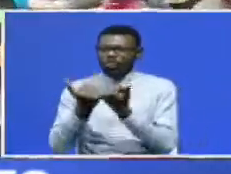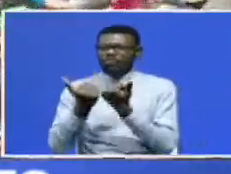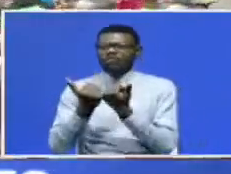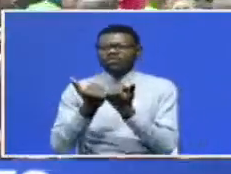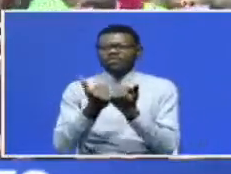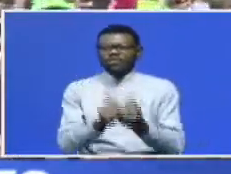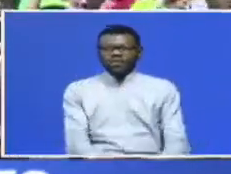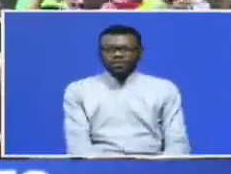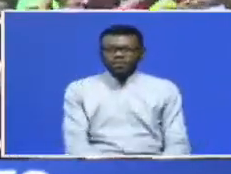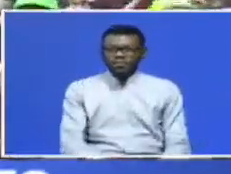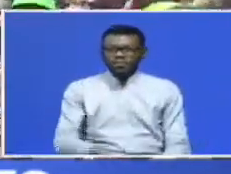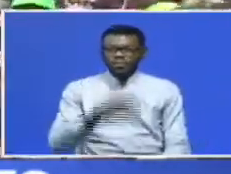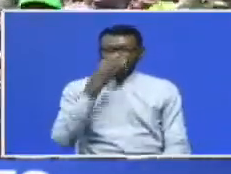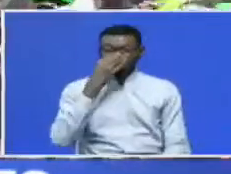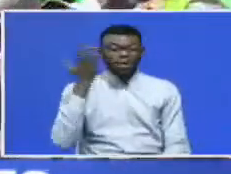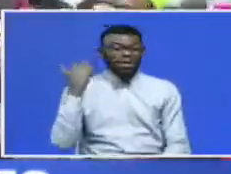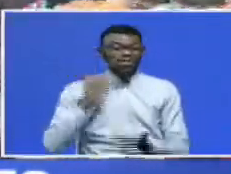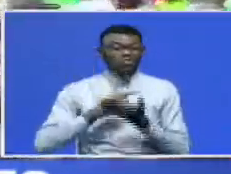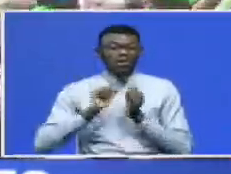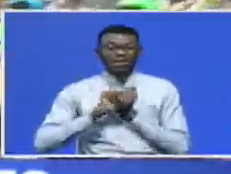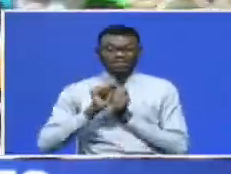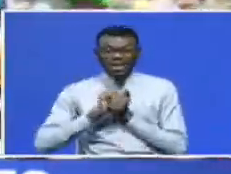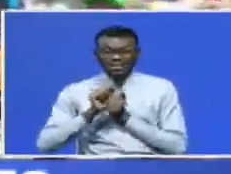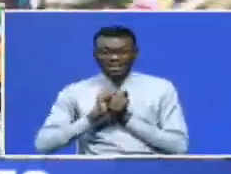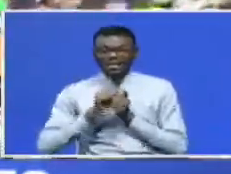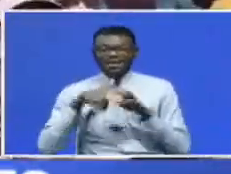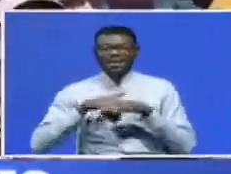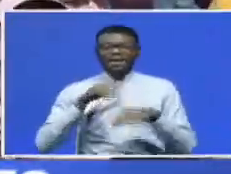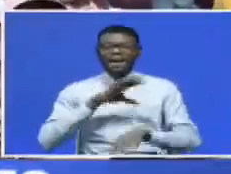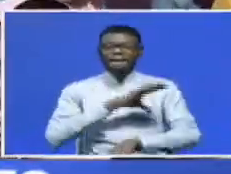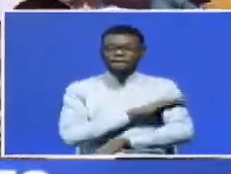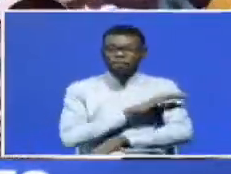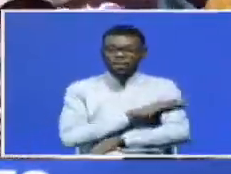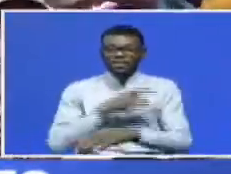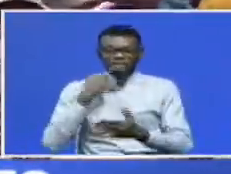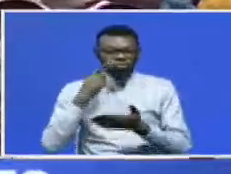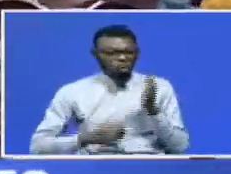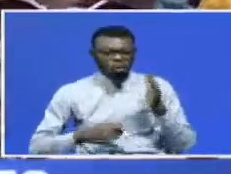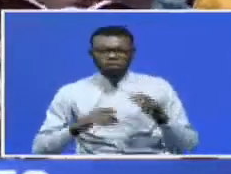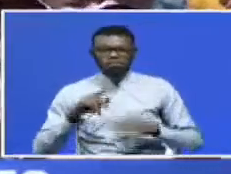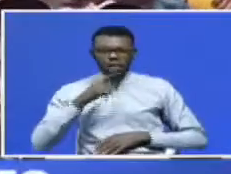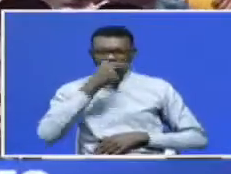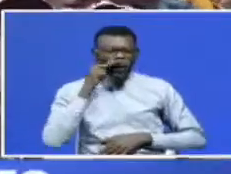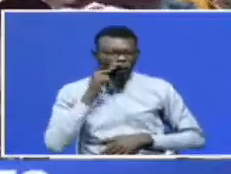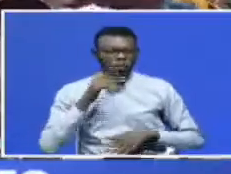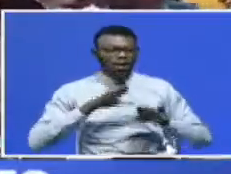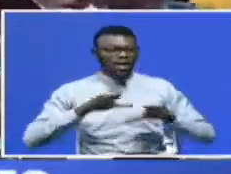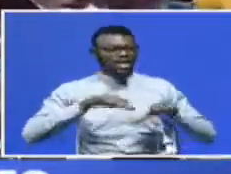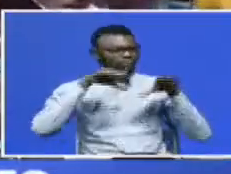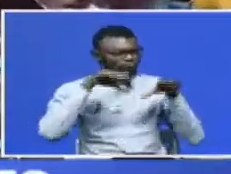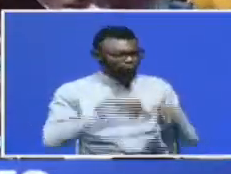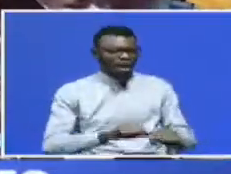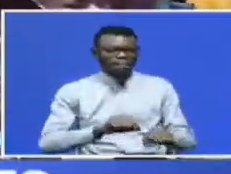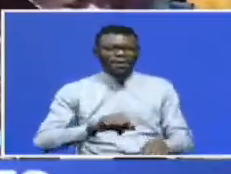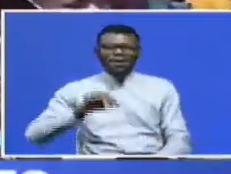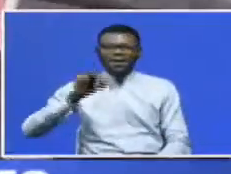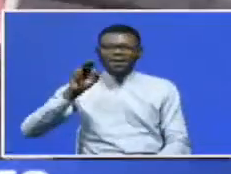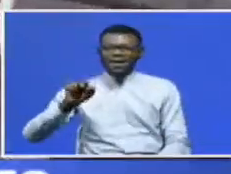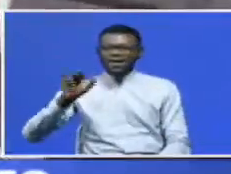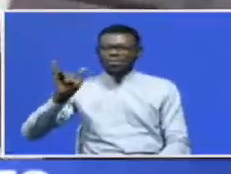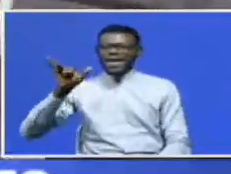possible. Ruto, last Friday at a rally in Bomet, claimed that Kalonzo grabbed a parcel of land belonging to NYS in